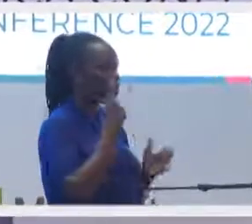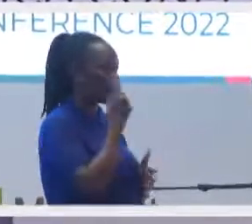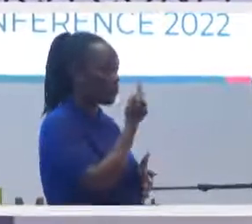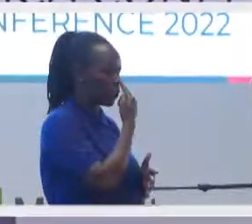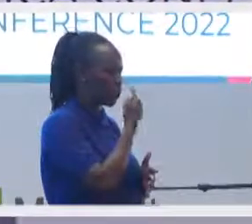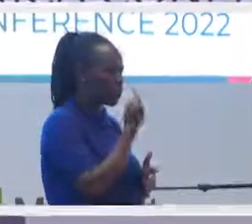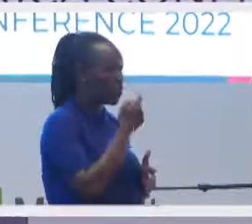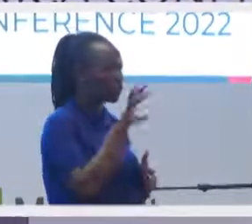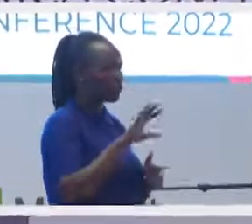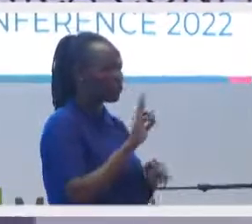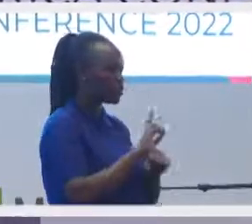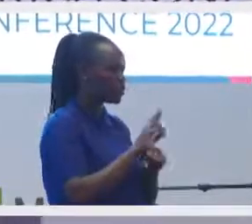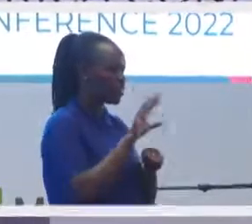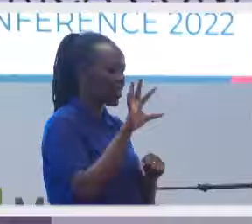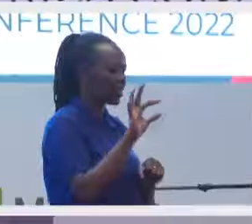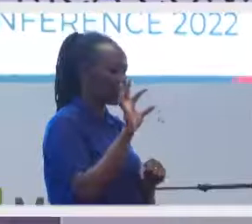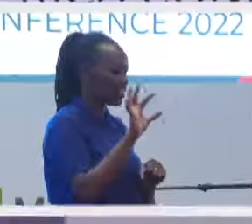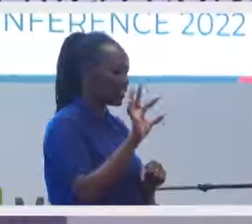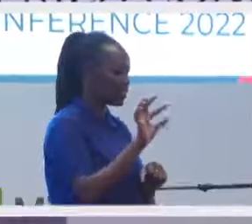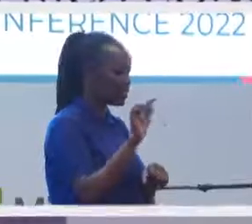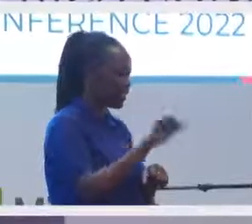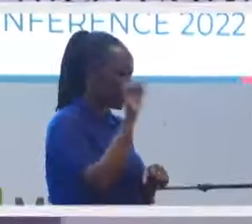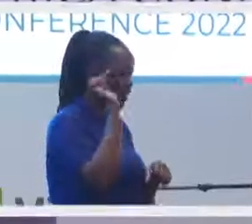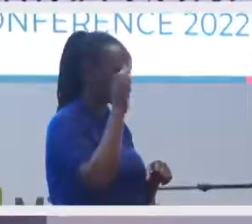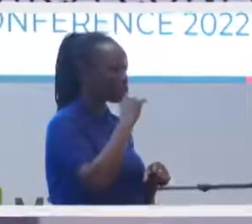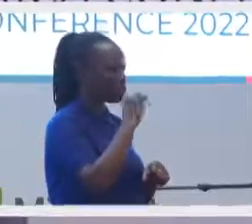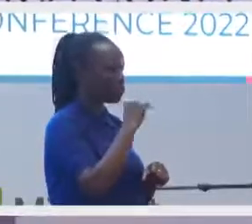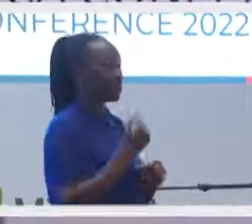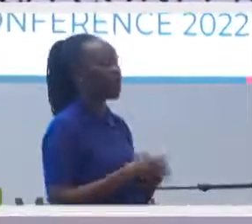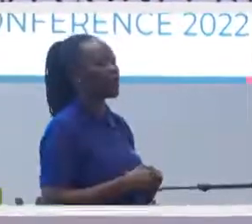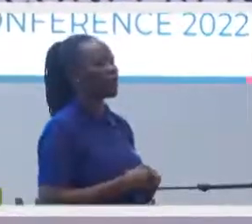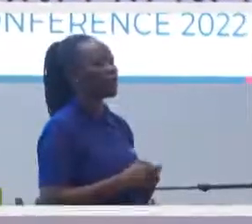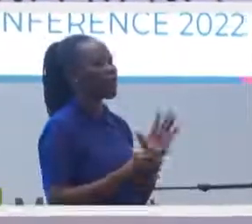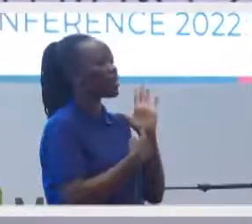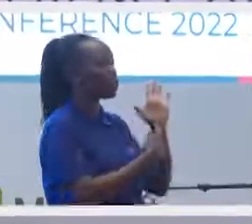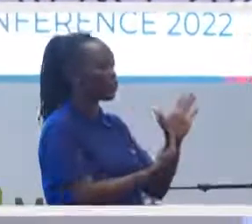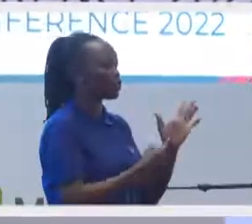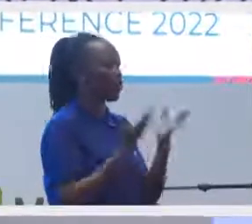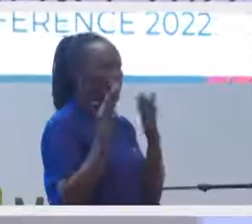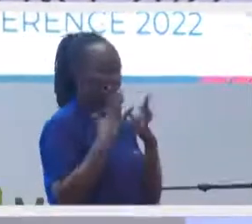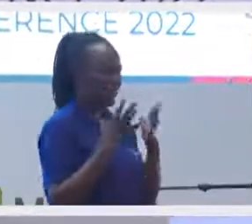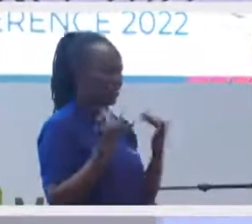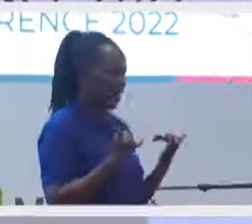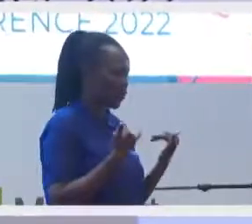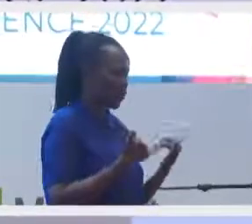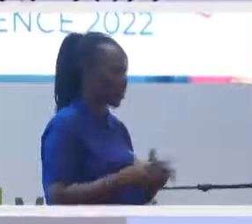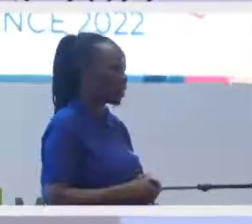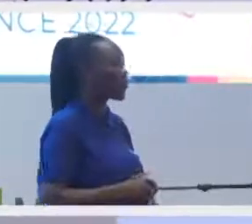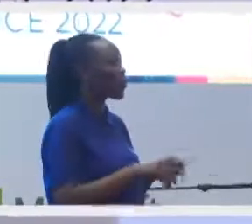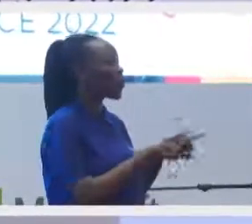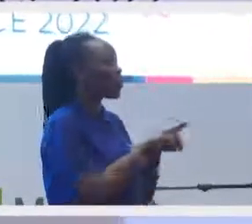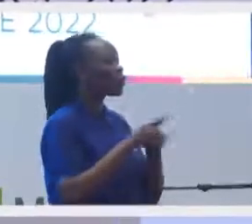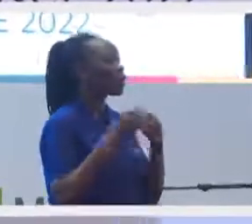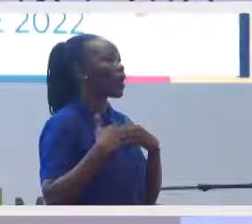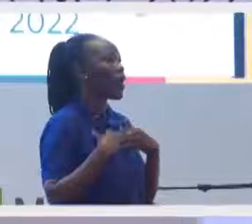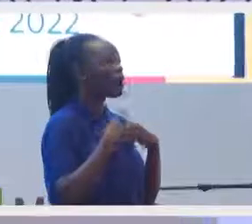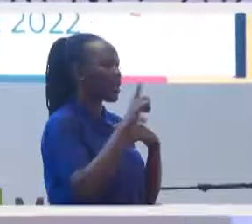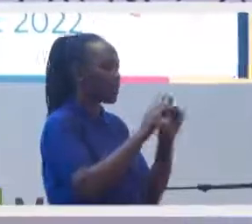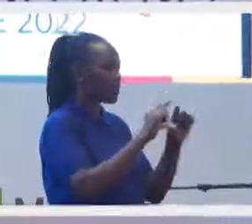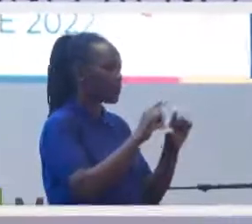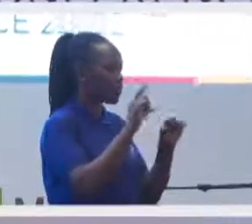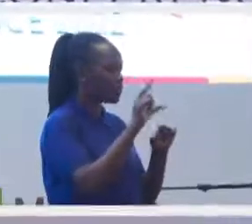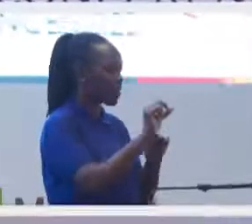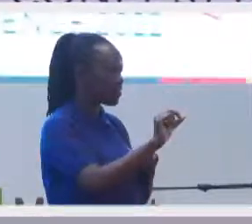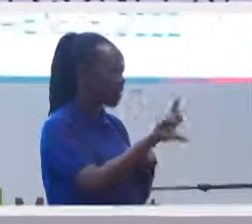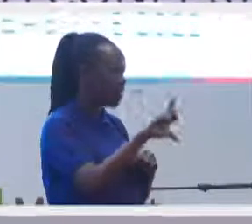Speak, which is very similar to you just saw demonstrated for Chrome. And we have the Magnification,